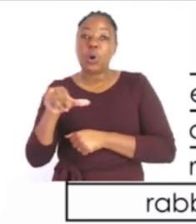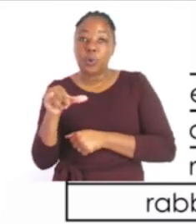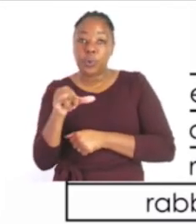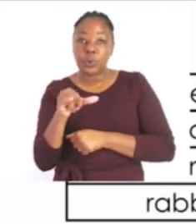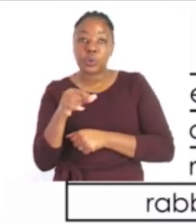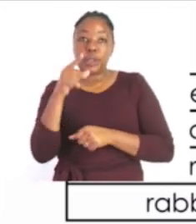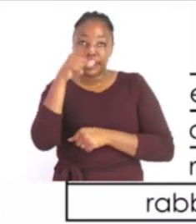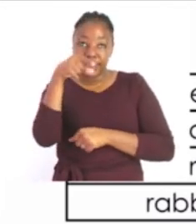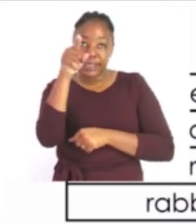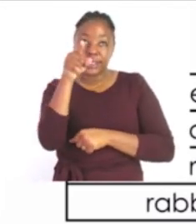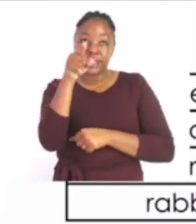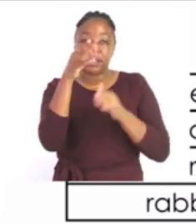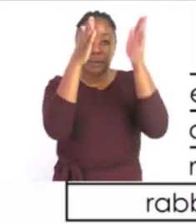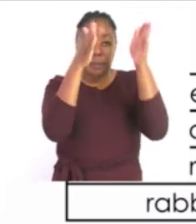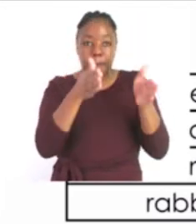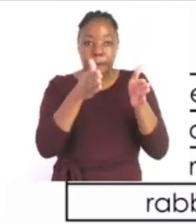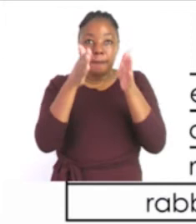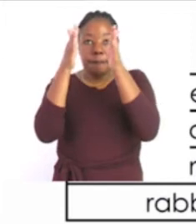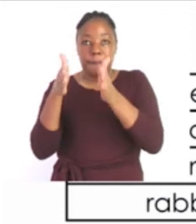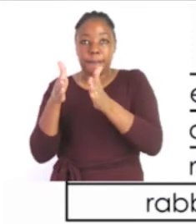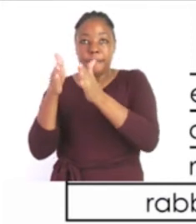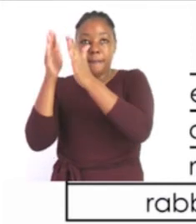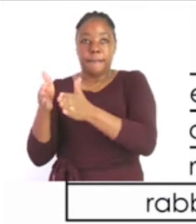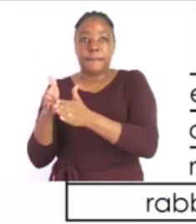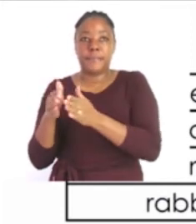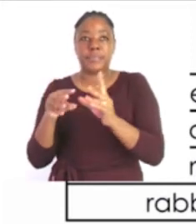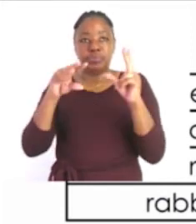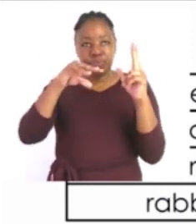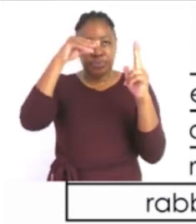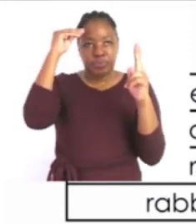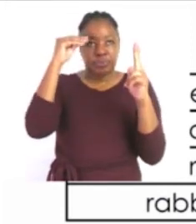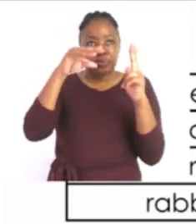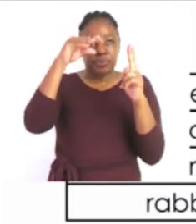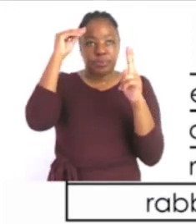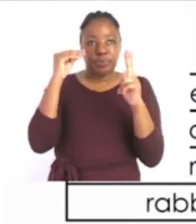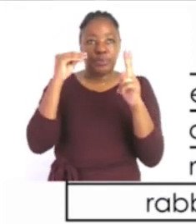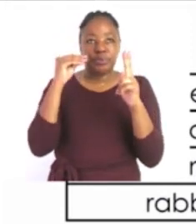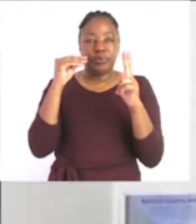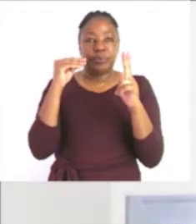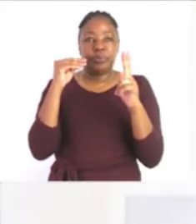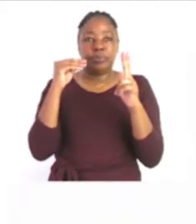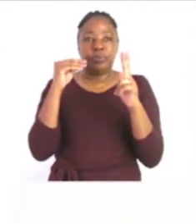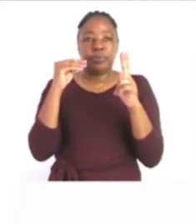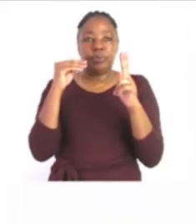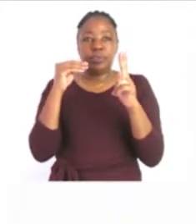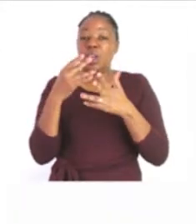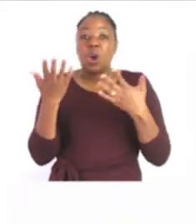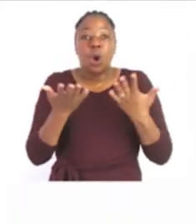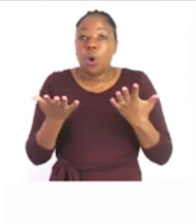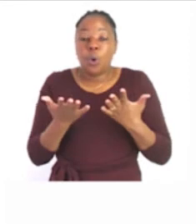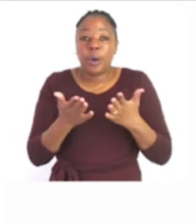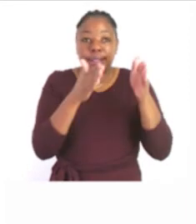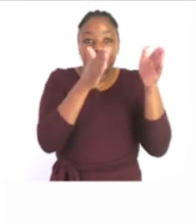column. Let's take a look at the word student. Now, student can be someone who